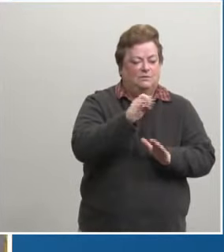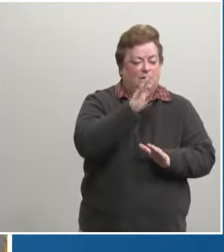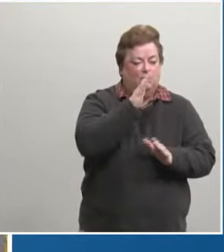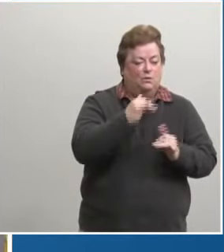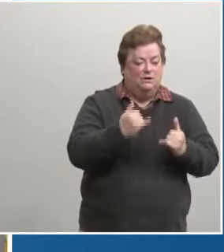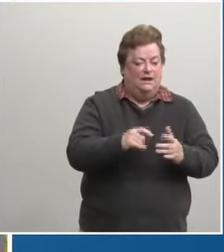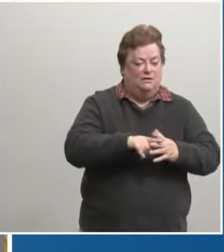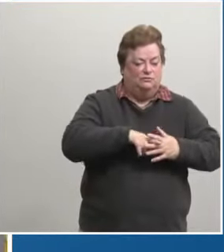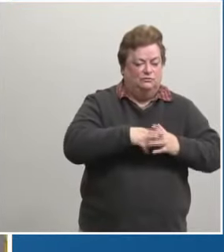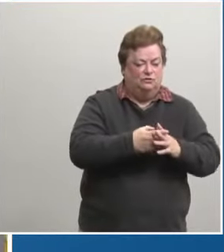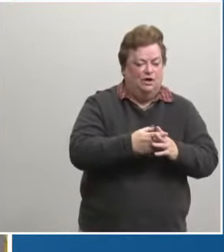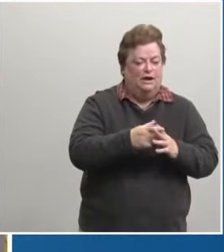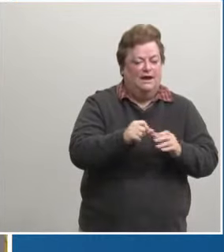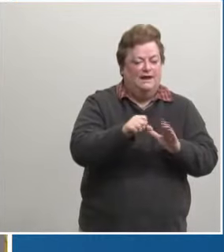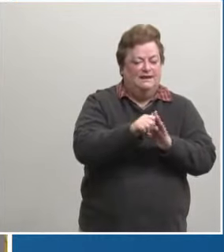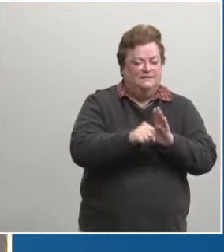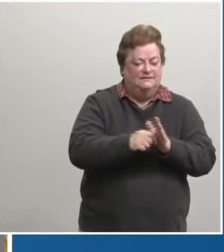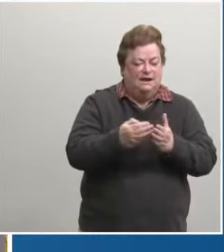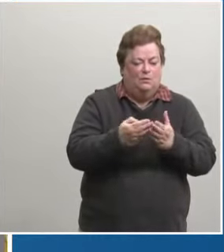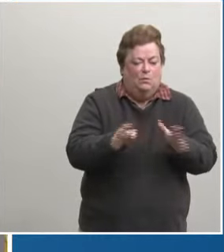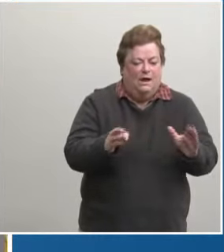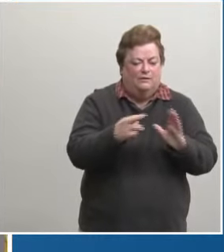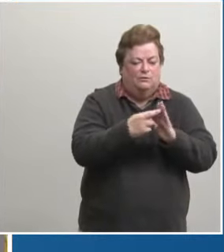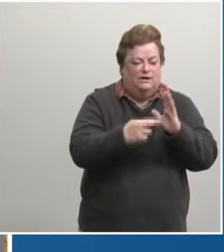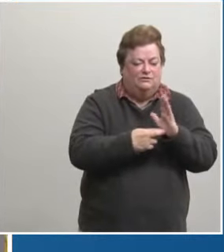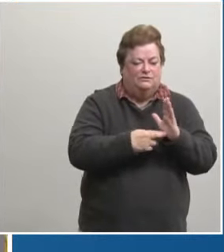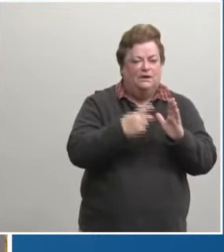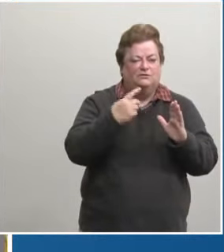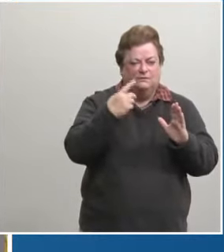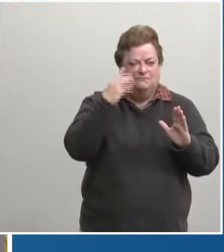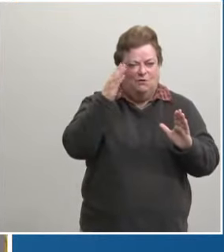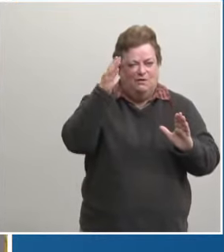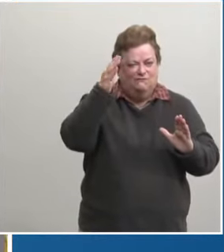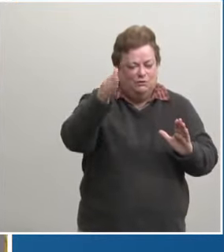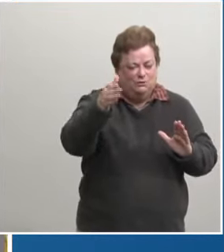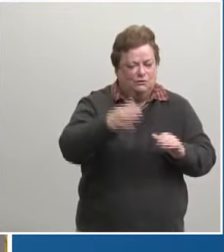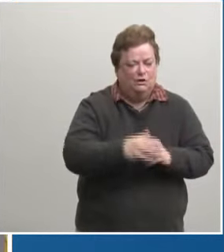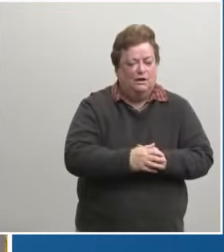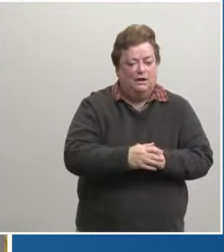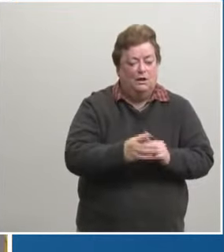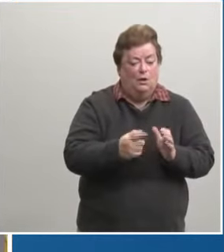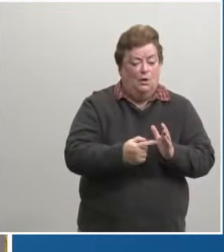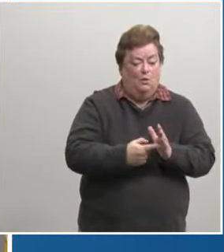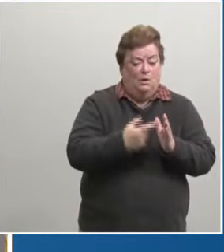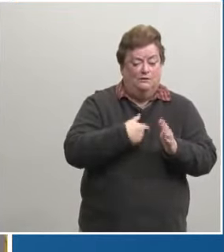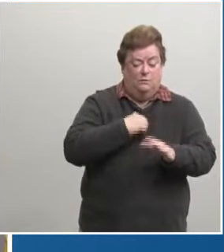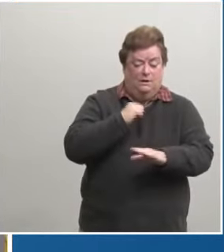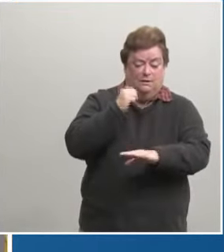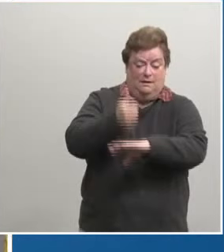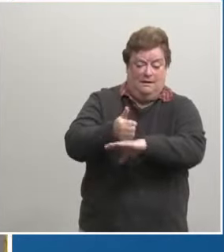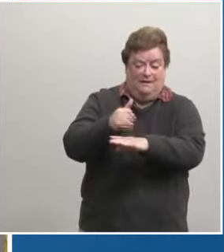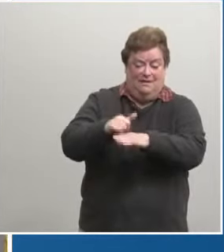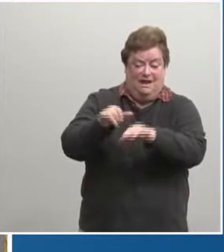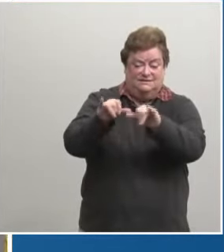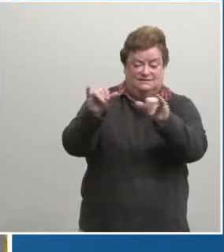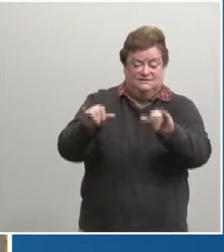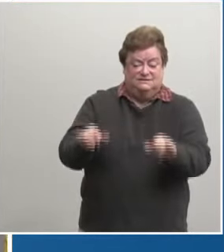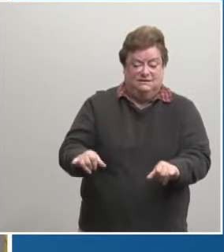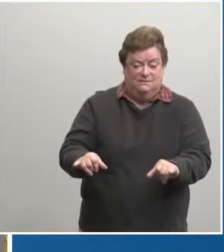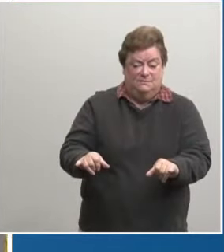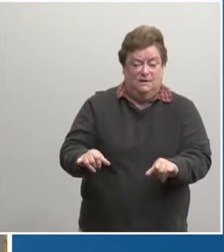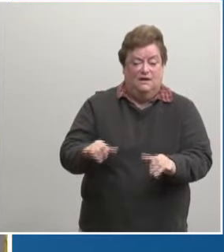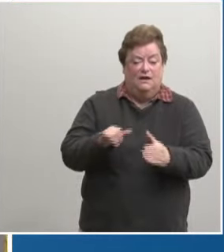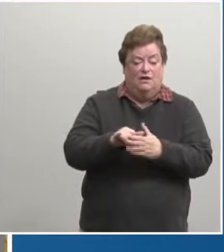to launch a statewide registration system in the future. And once that system is in place, these